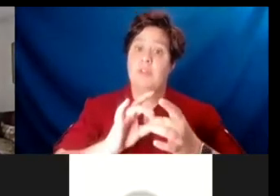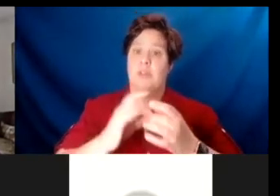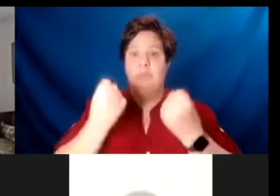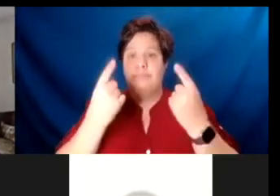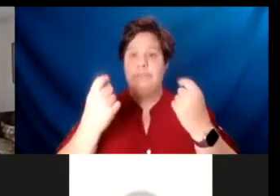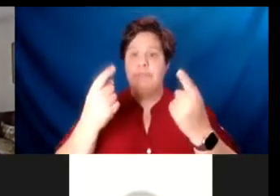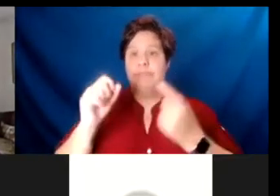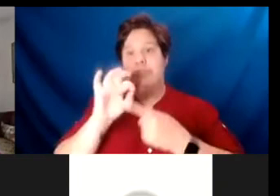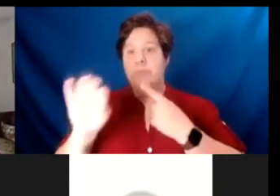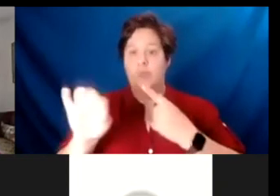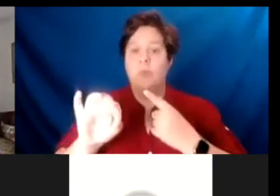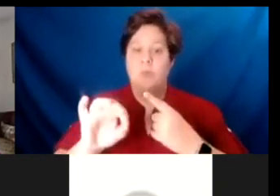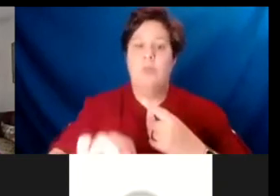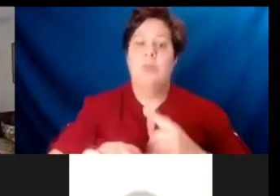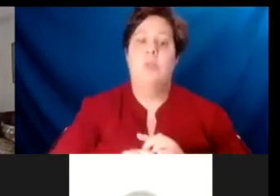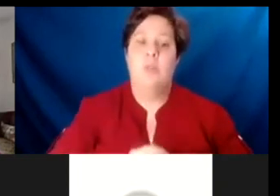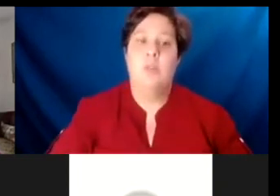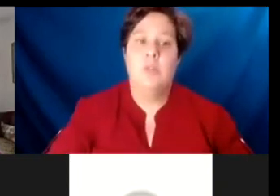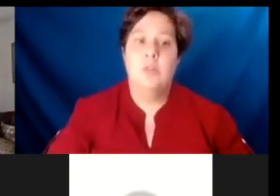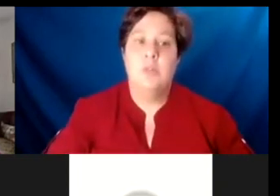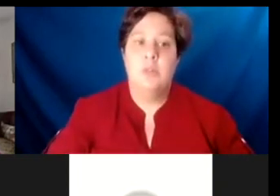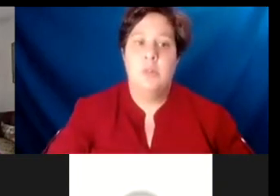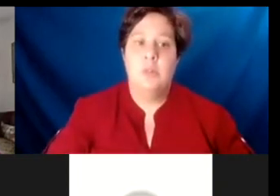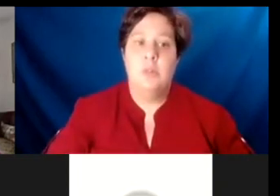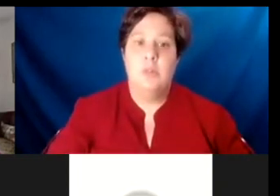understand. I fully understand what you mean,